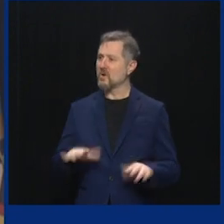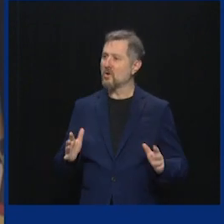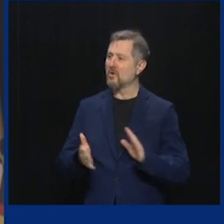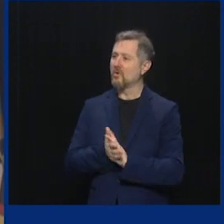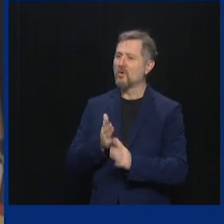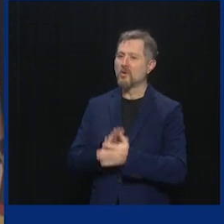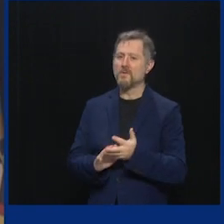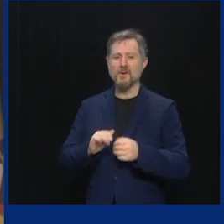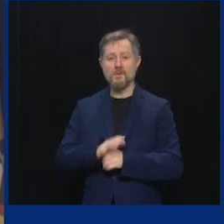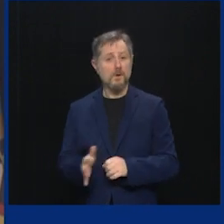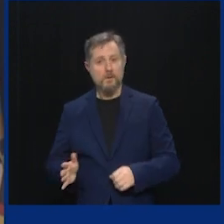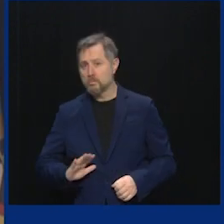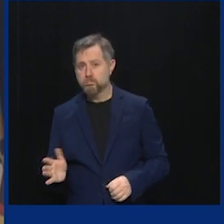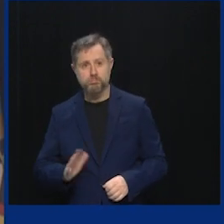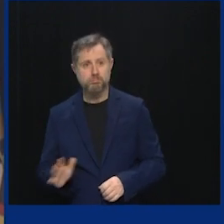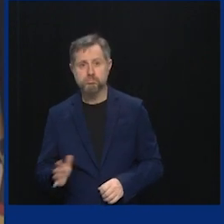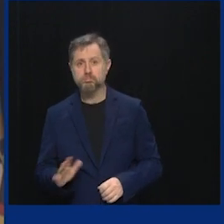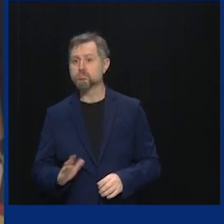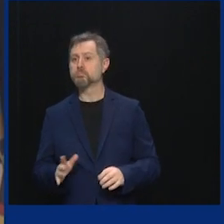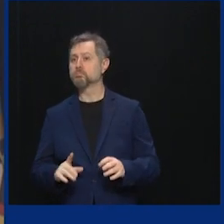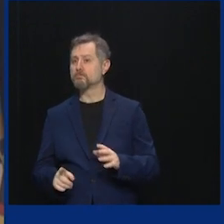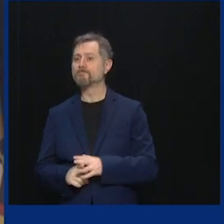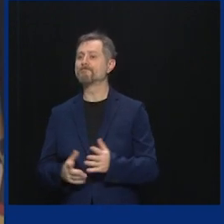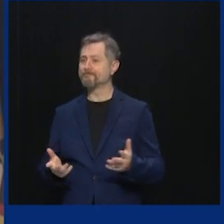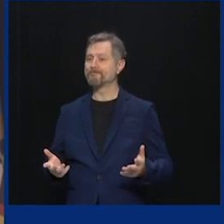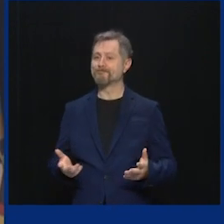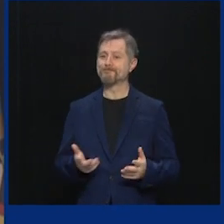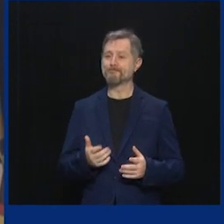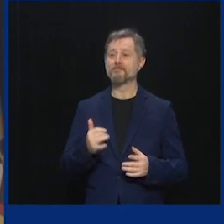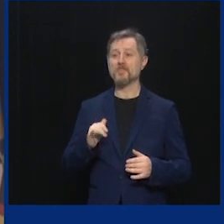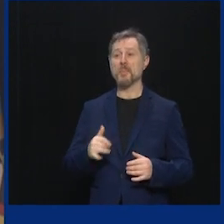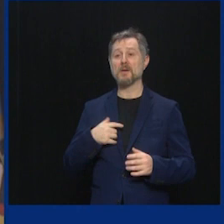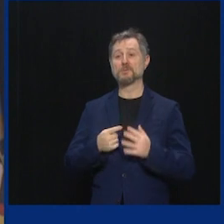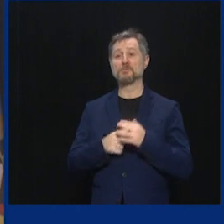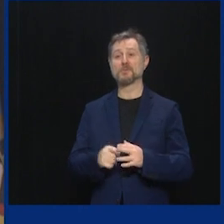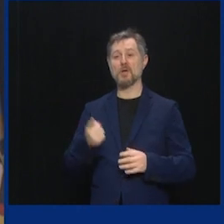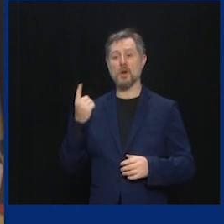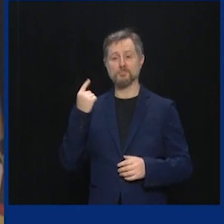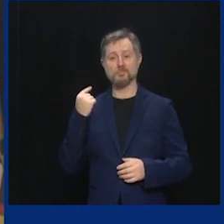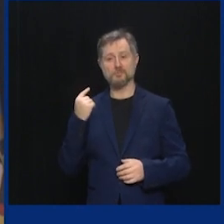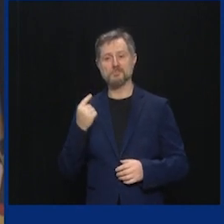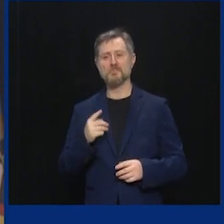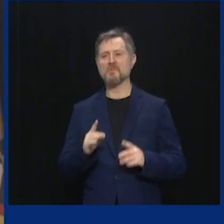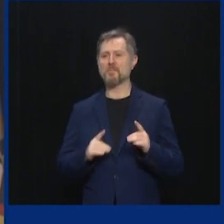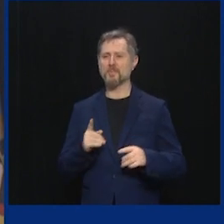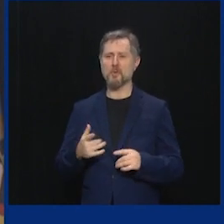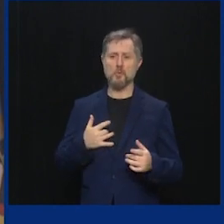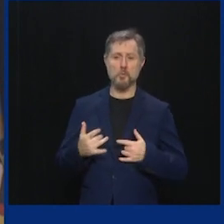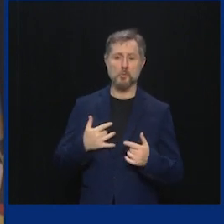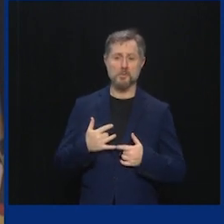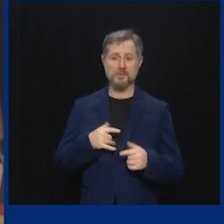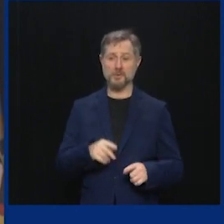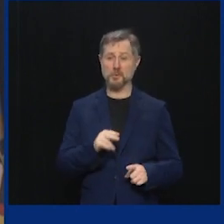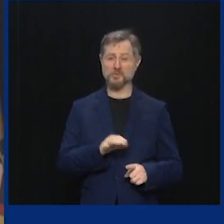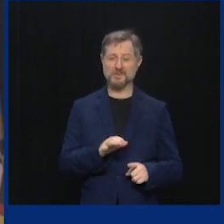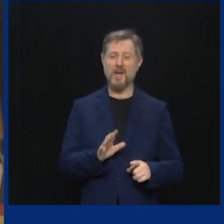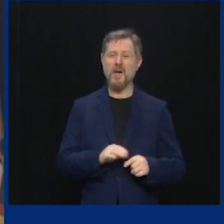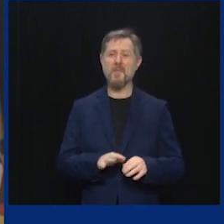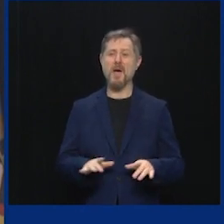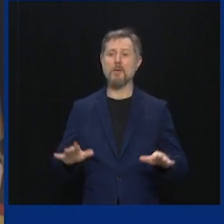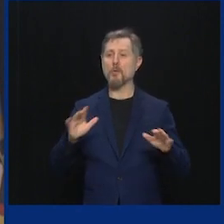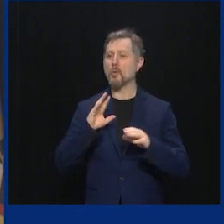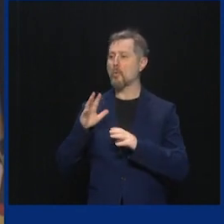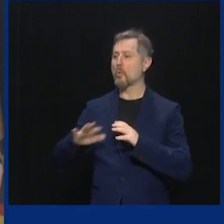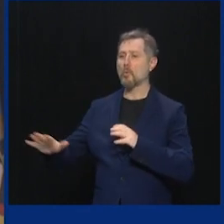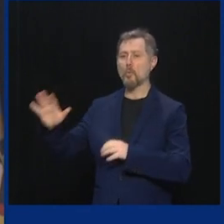other parts of the state during the early months of the pandemic, where everybody heard the sirens here, and it was a time of great anxiety. But